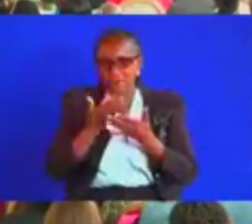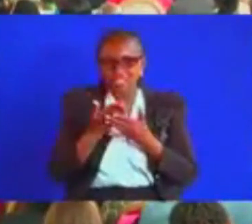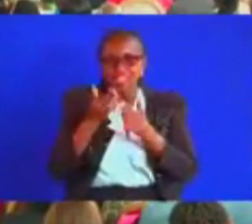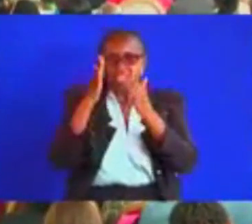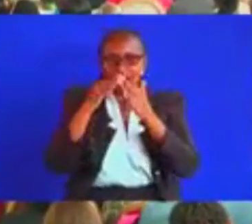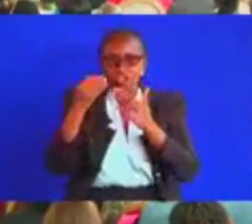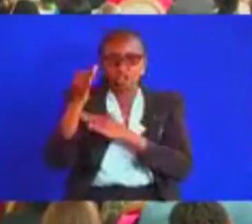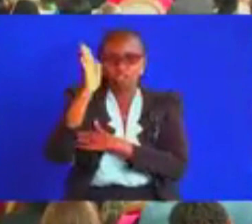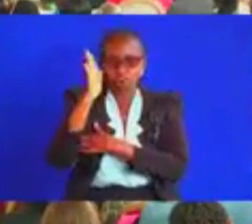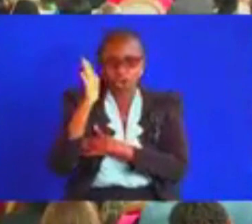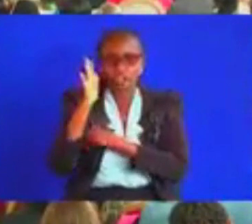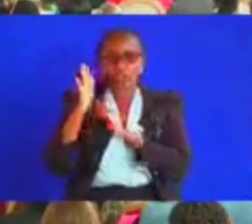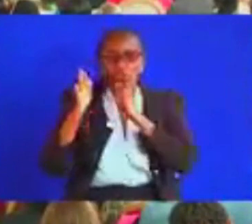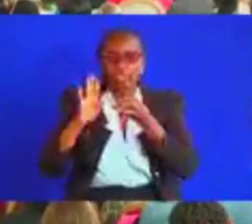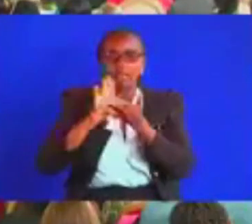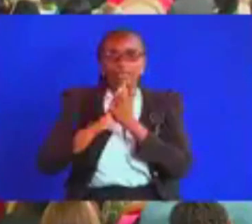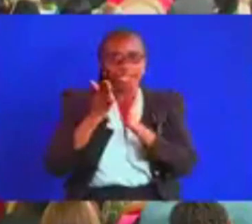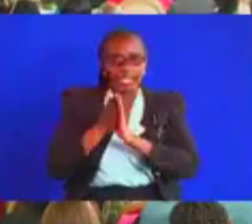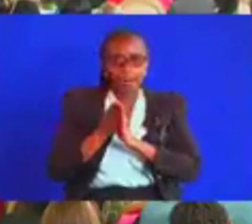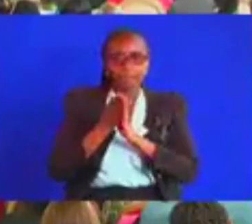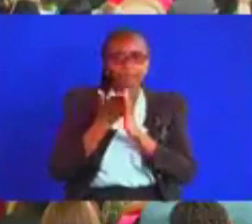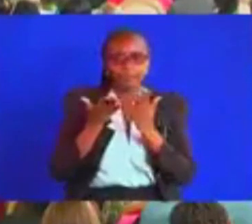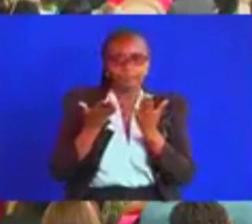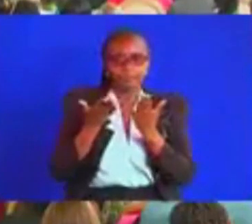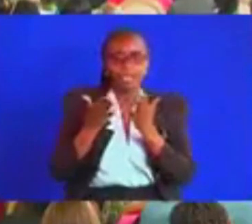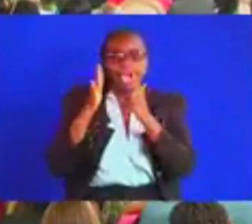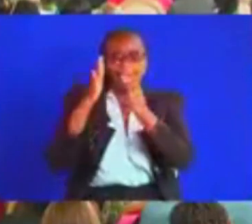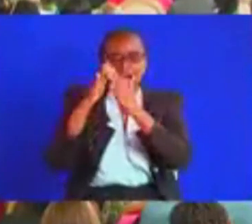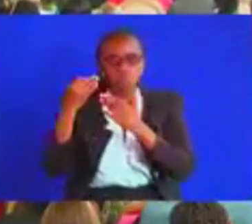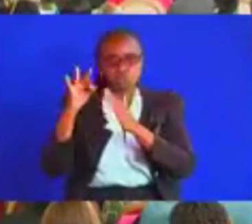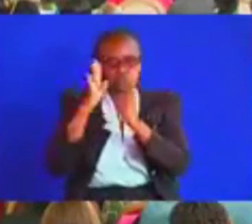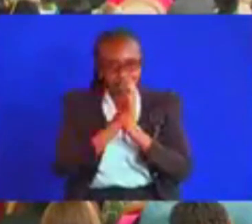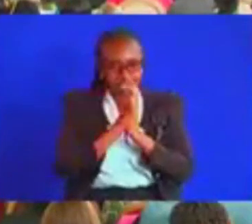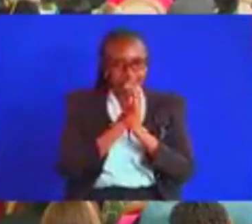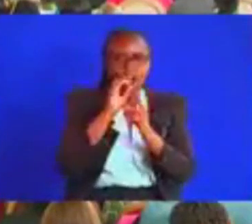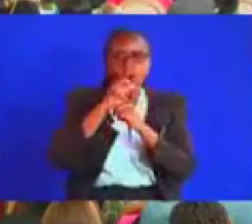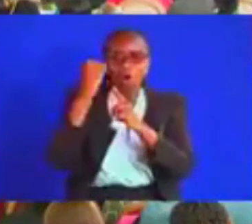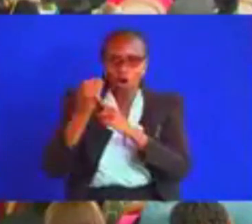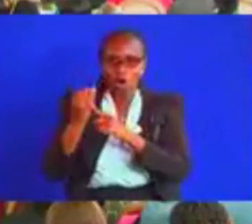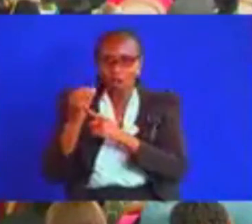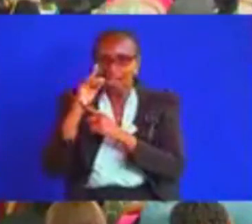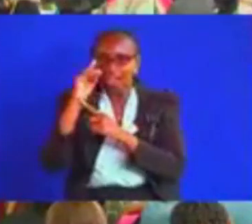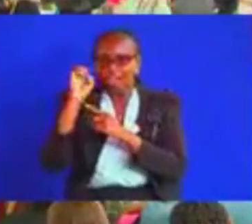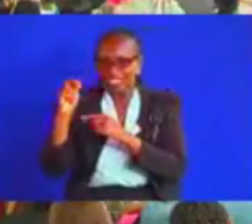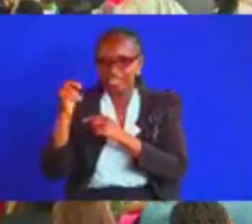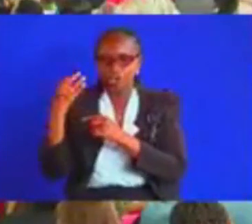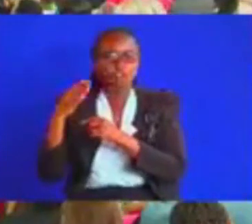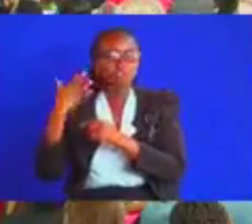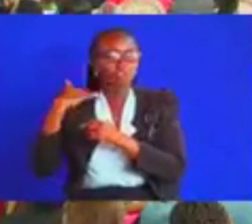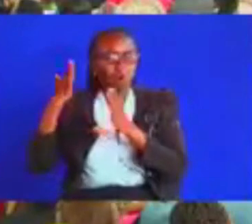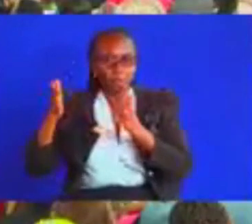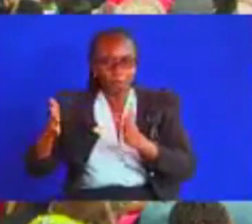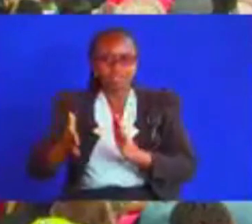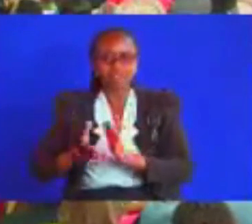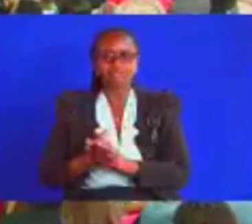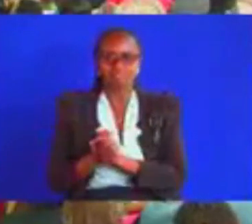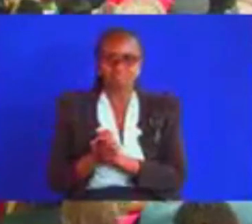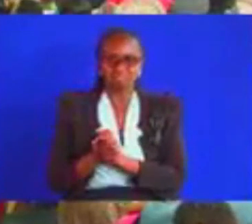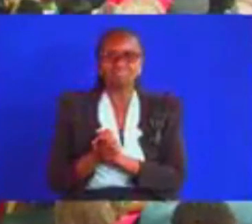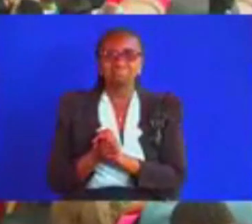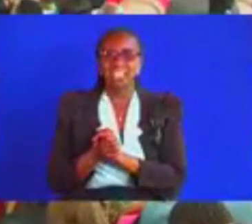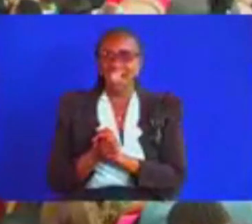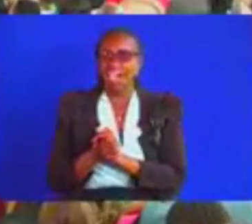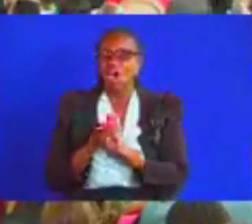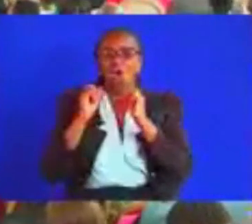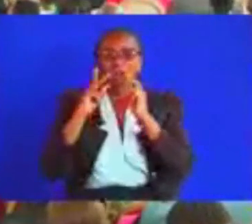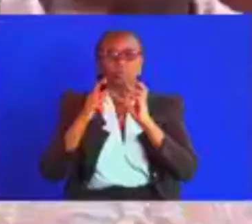God will always be one of these two, either a house of prayer or a den of robbers. And I can tell